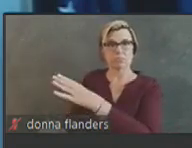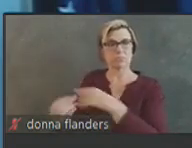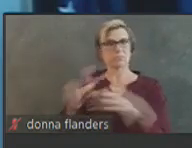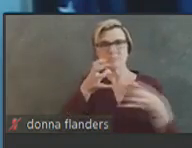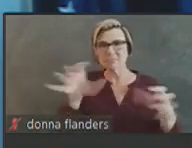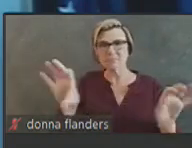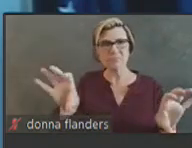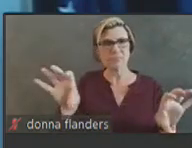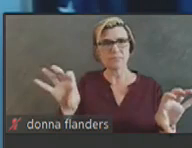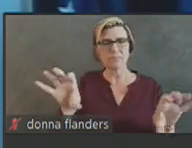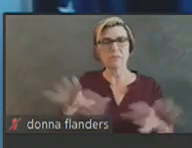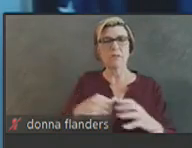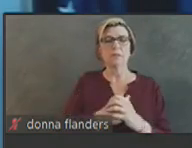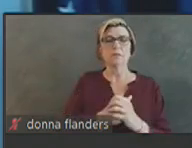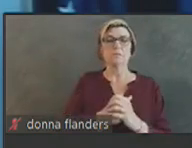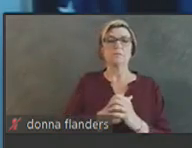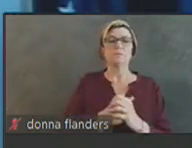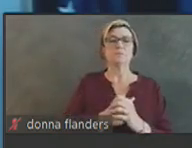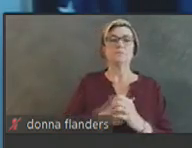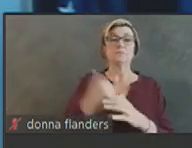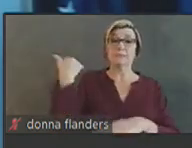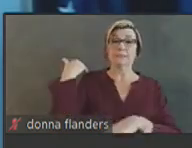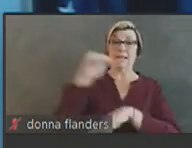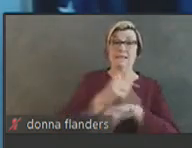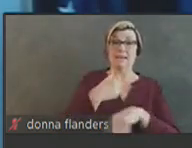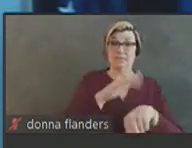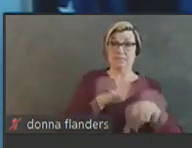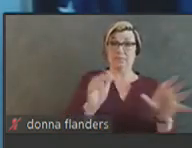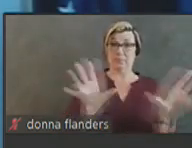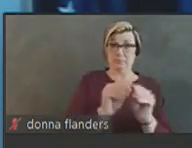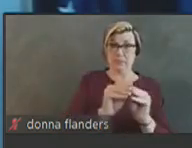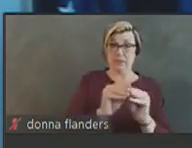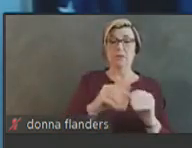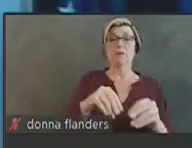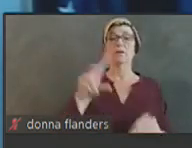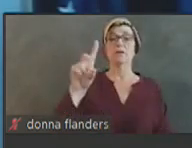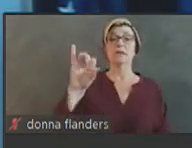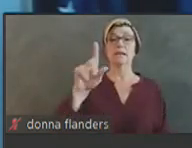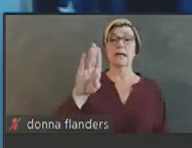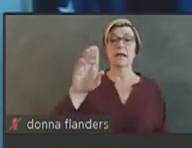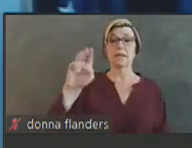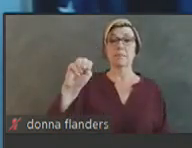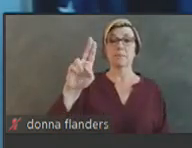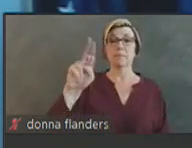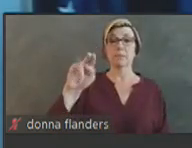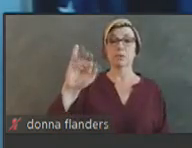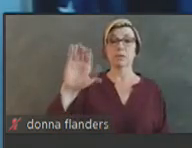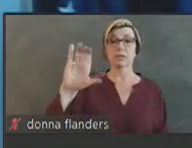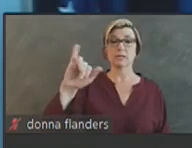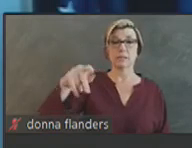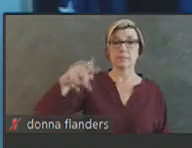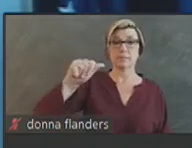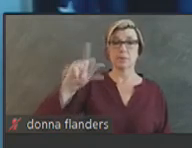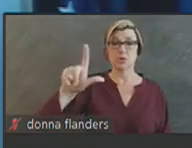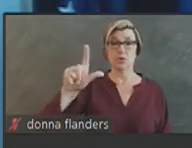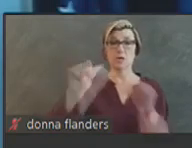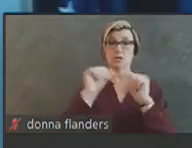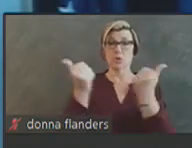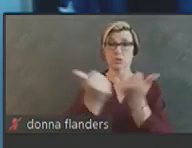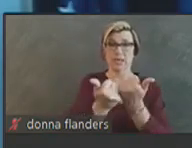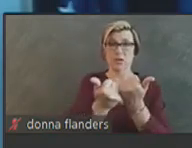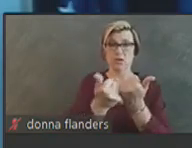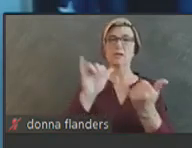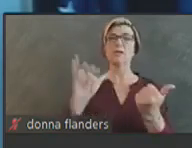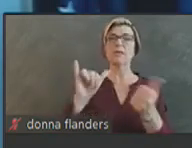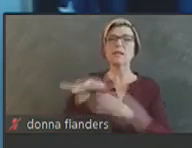Municipal Association last night. We had a great meeting, and I appreciate the support and the cooperation and communication we have with